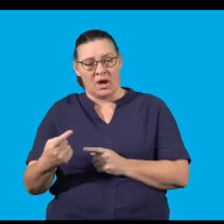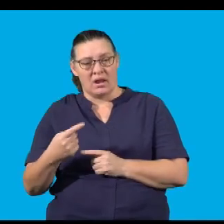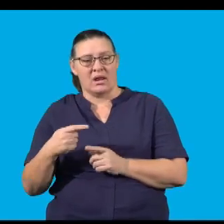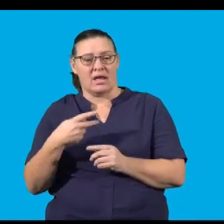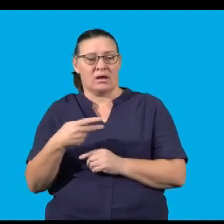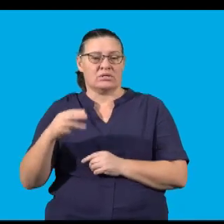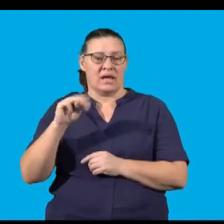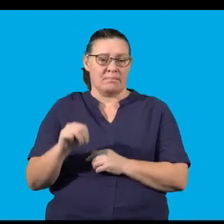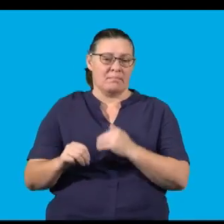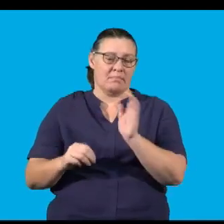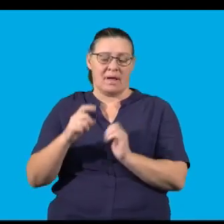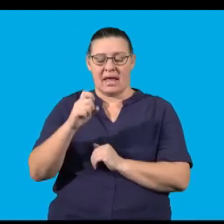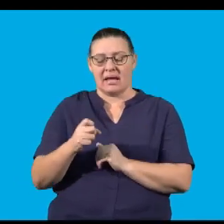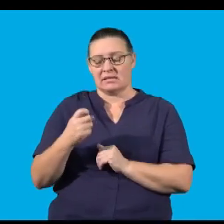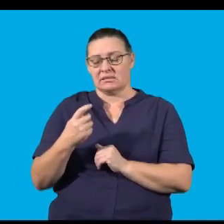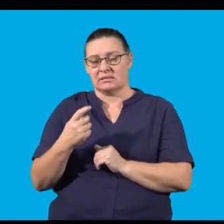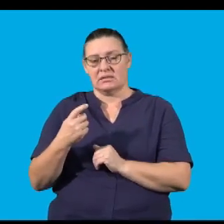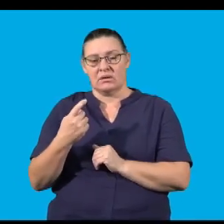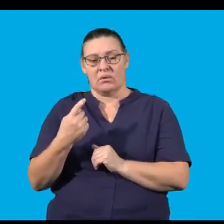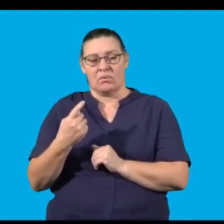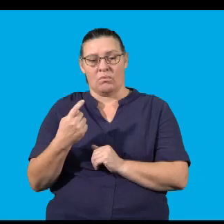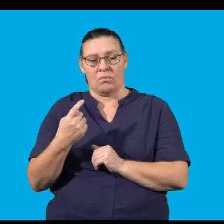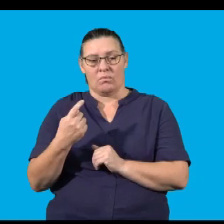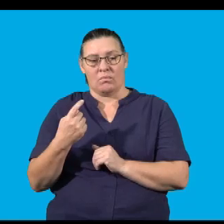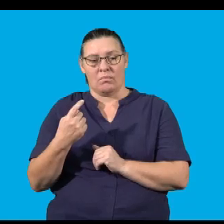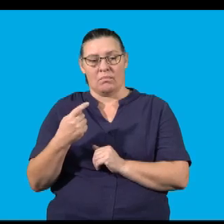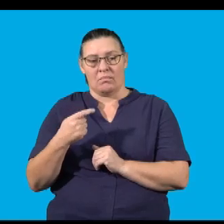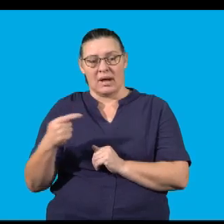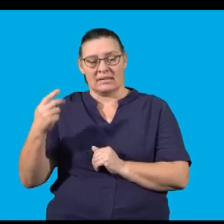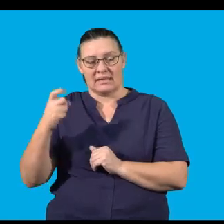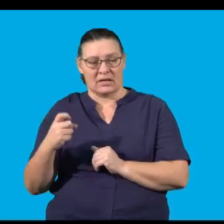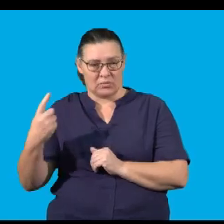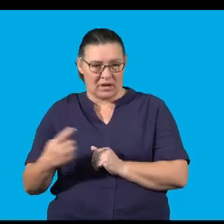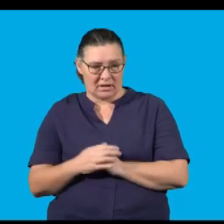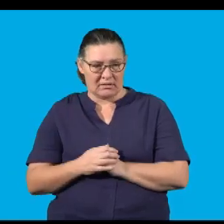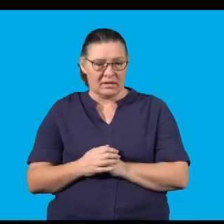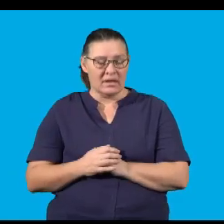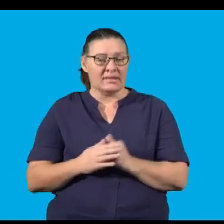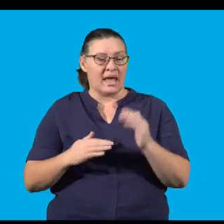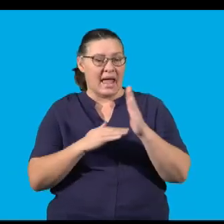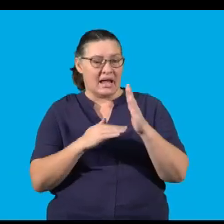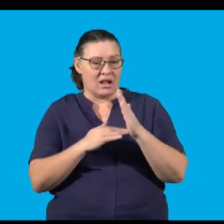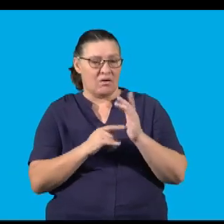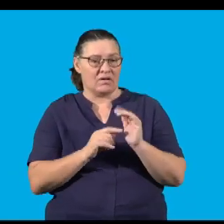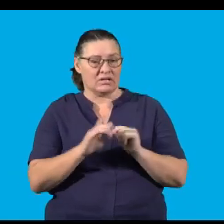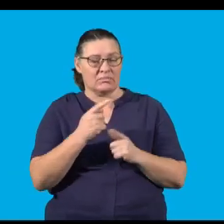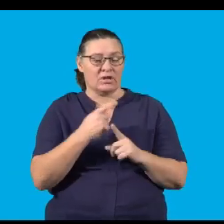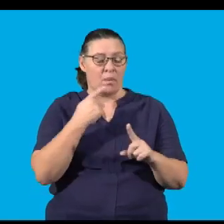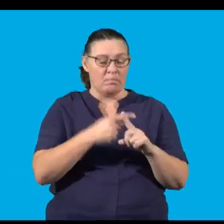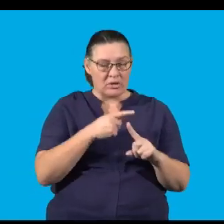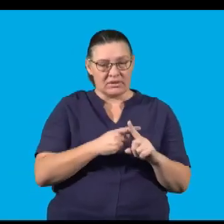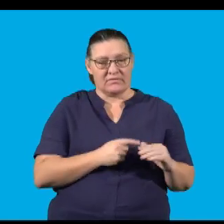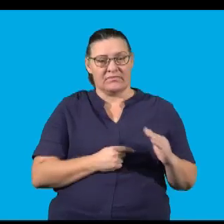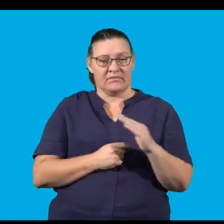minus x1 to help us work out the equation. The angle of inclination is the angle that a line makes in the positive